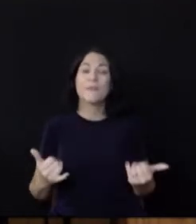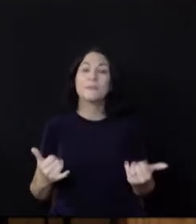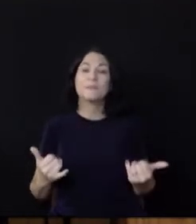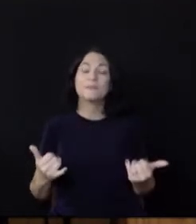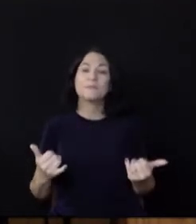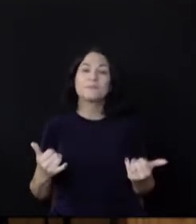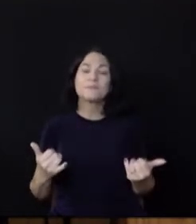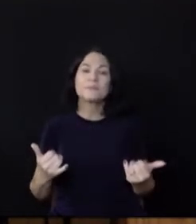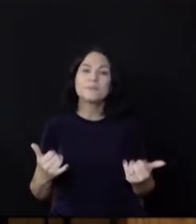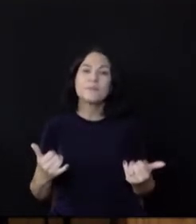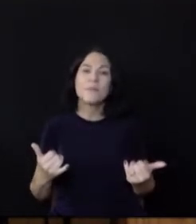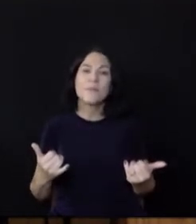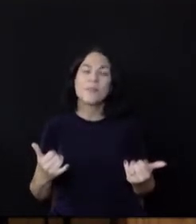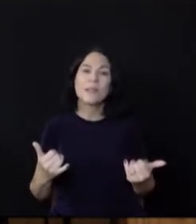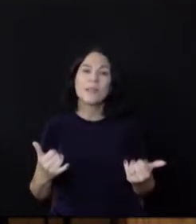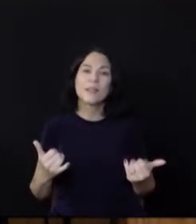this morning,